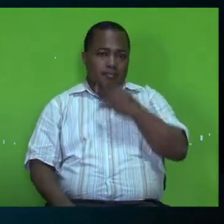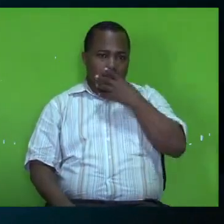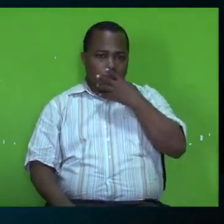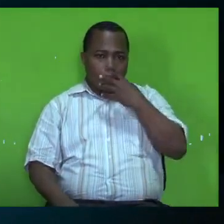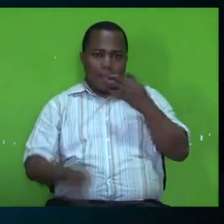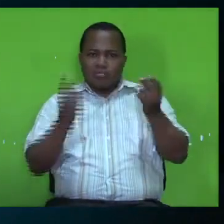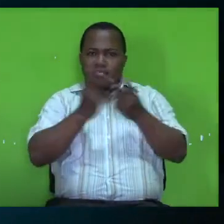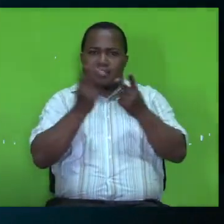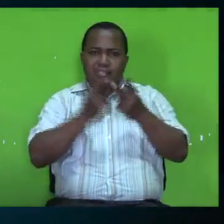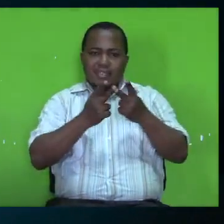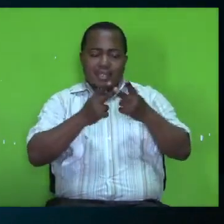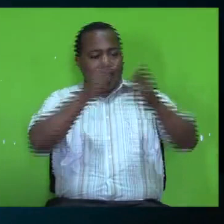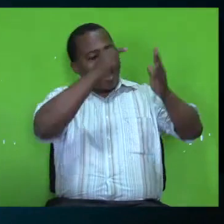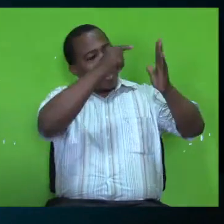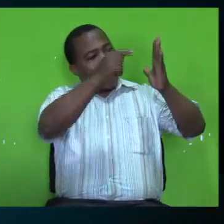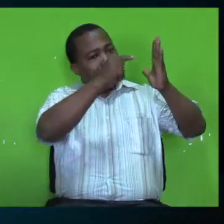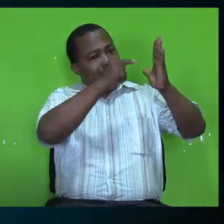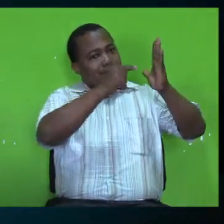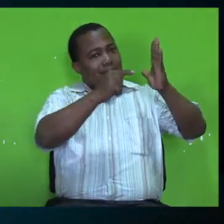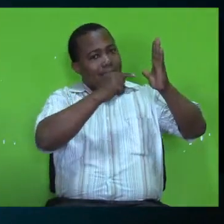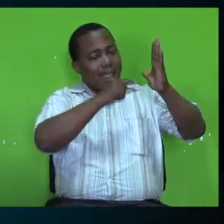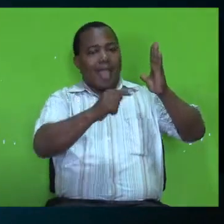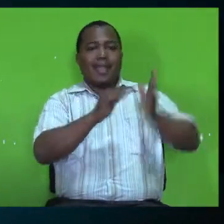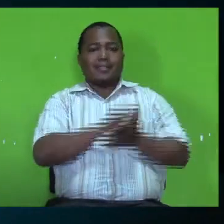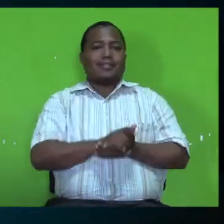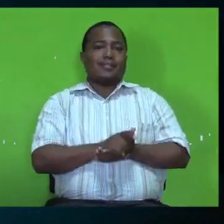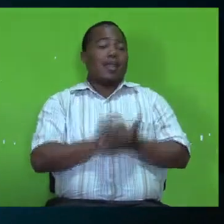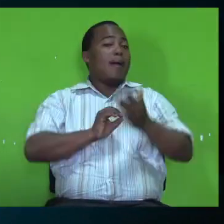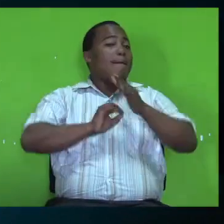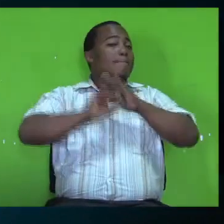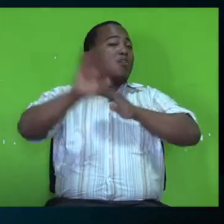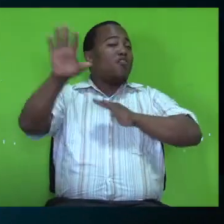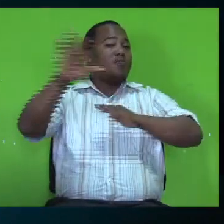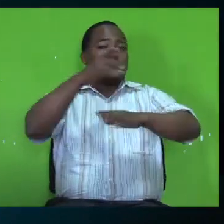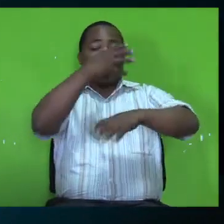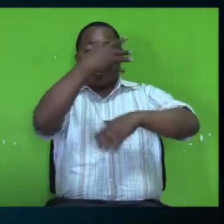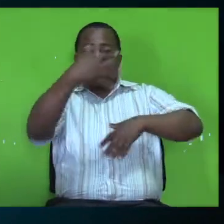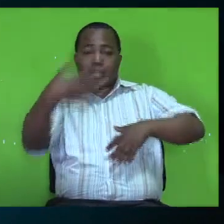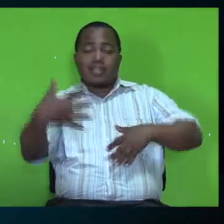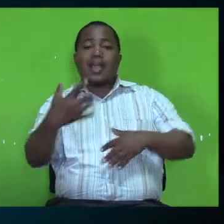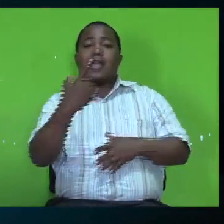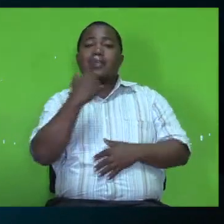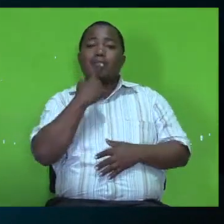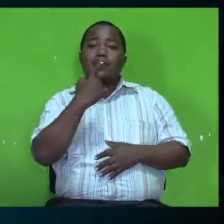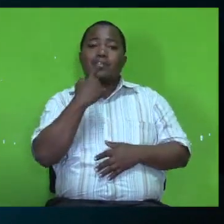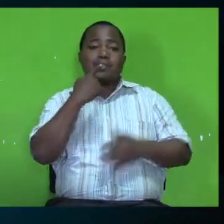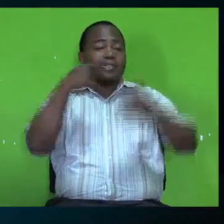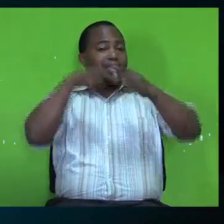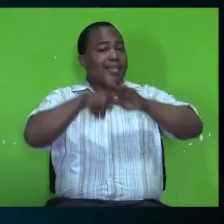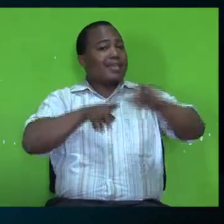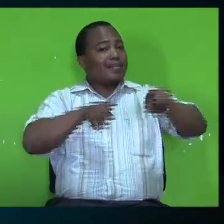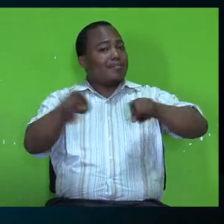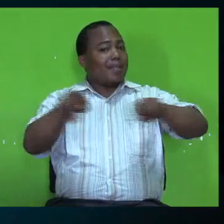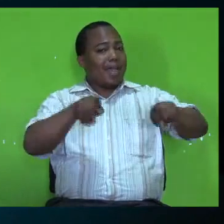And to outline the movement of water and mineral salt in plants.